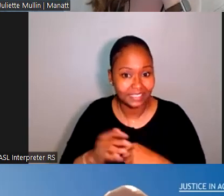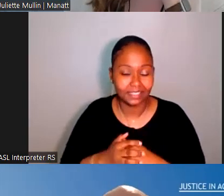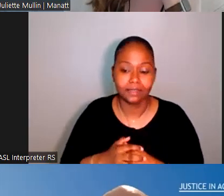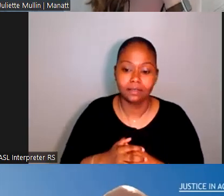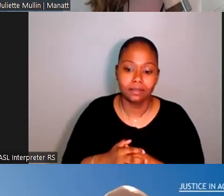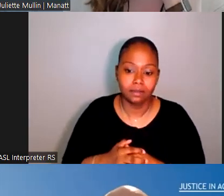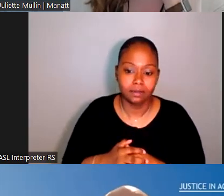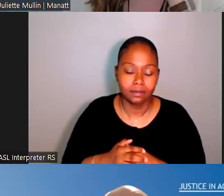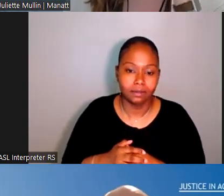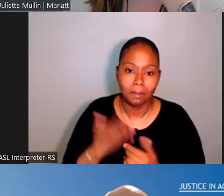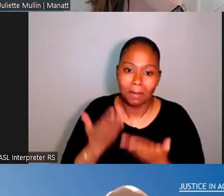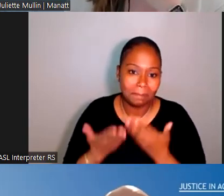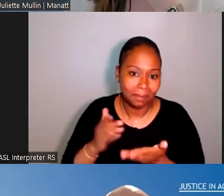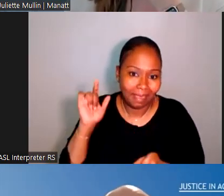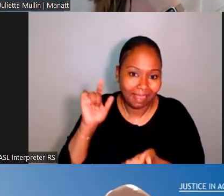lesser staff, but that's when